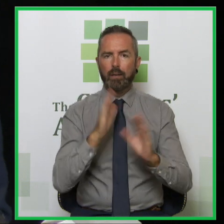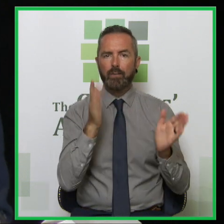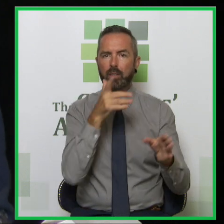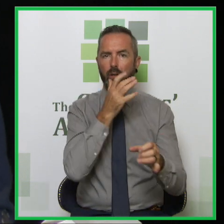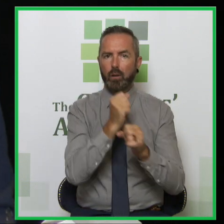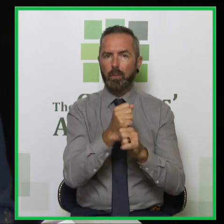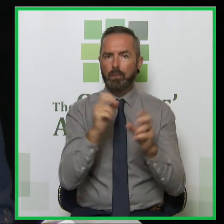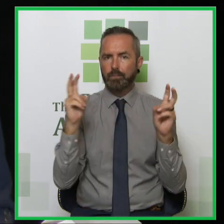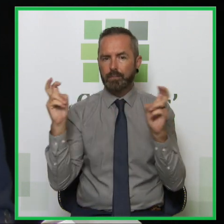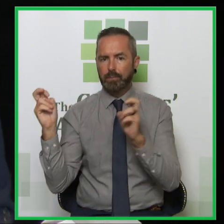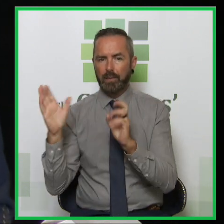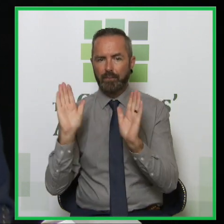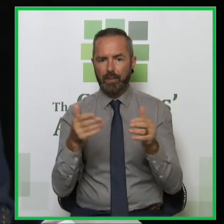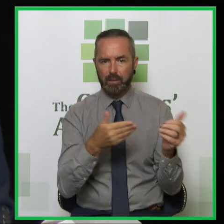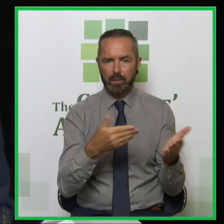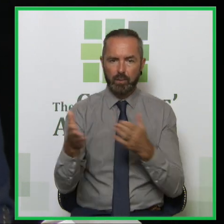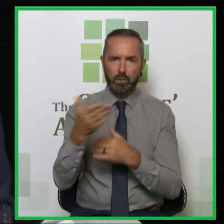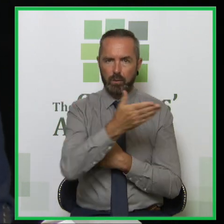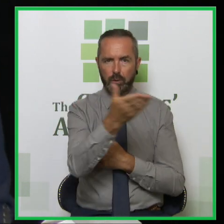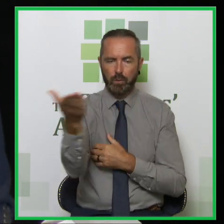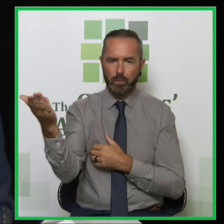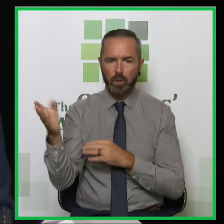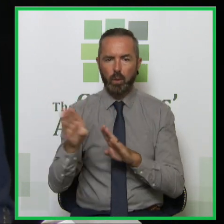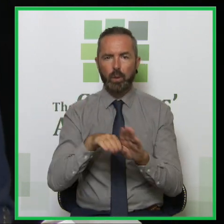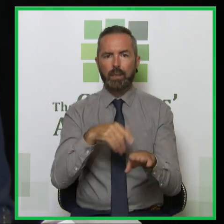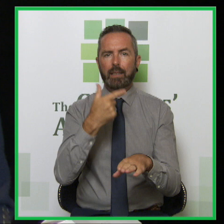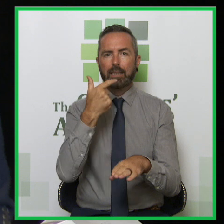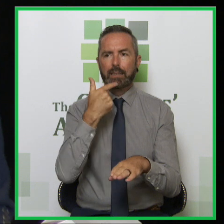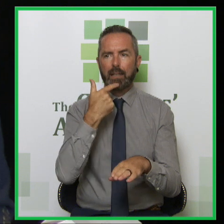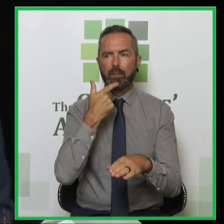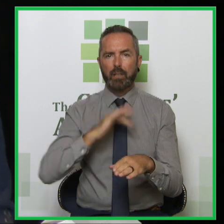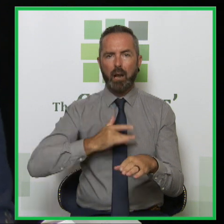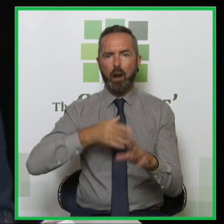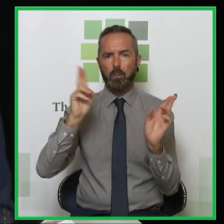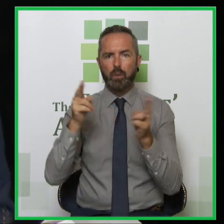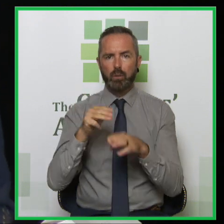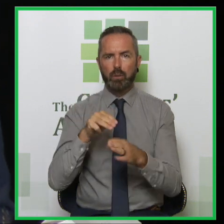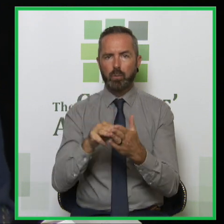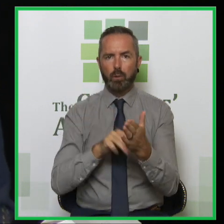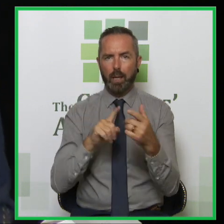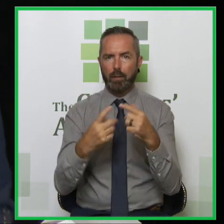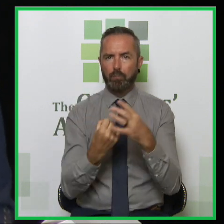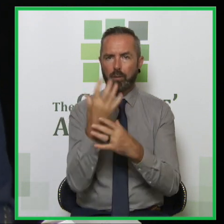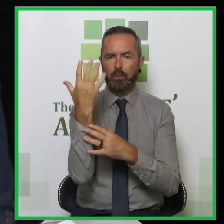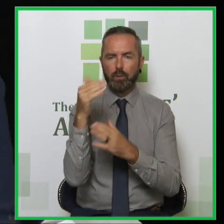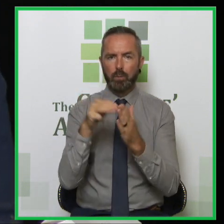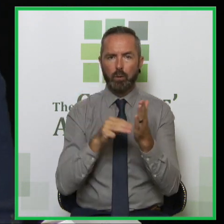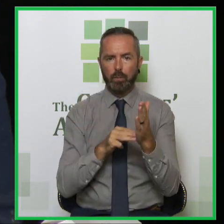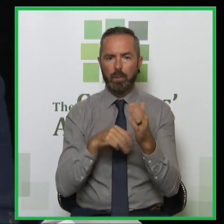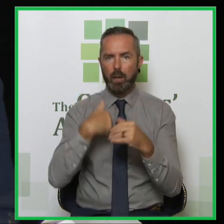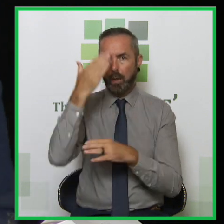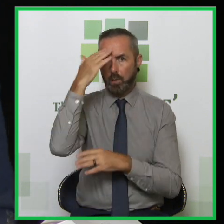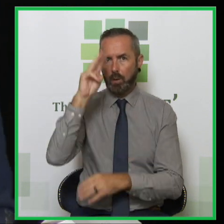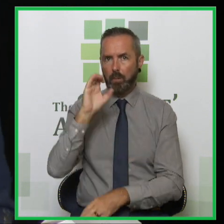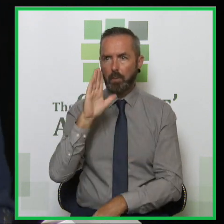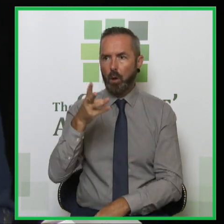on some, have introduced them all to you with our secondary harm reduction programs and also our recovery programs. And I know Paul will